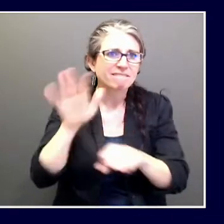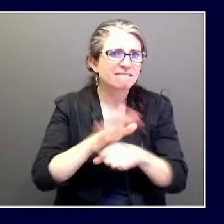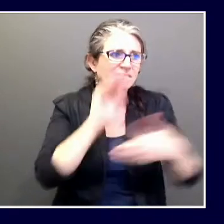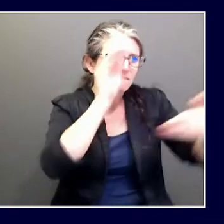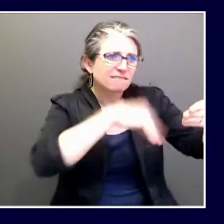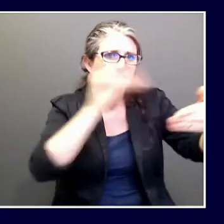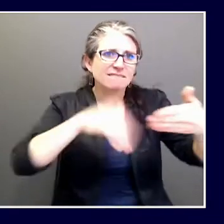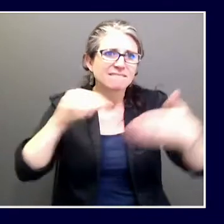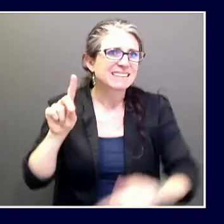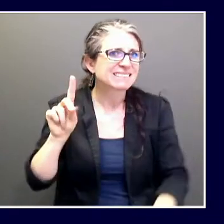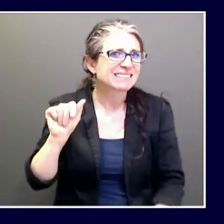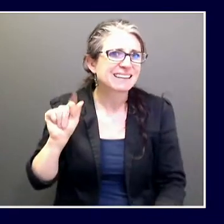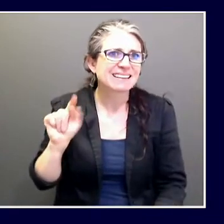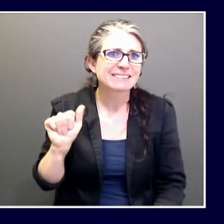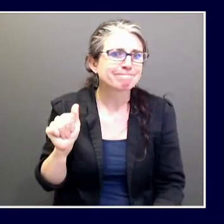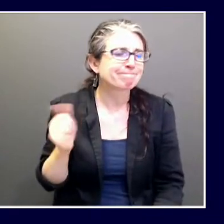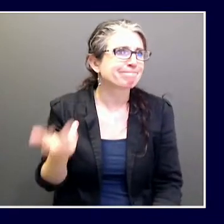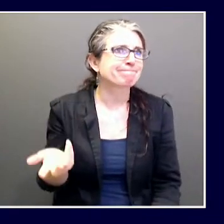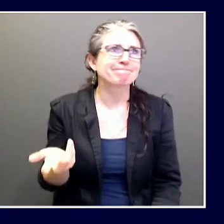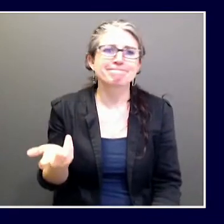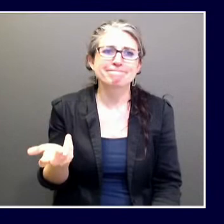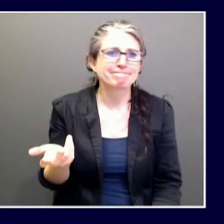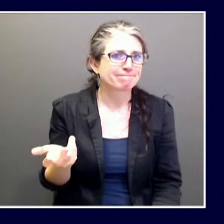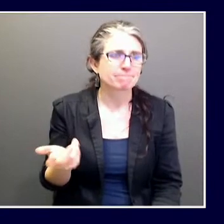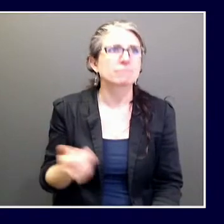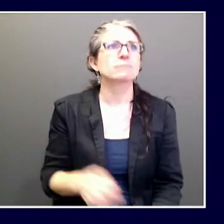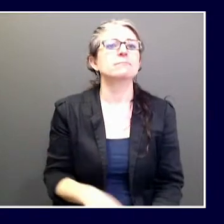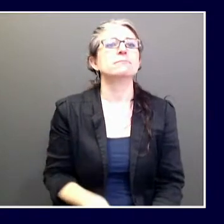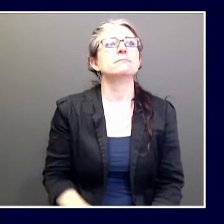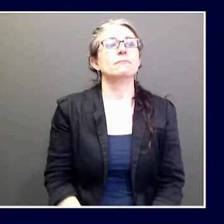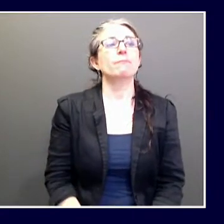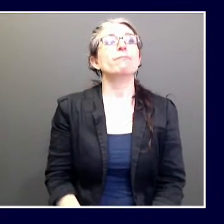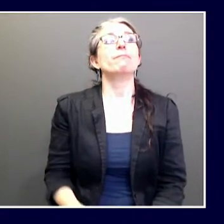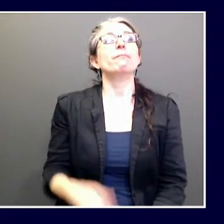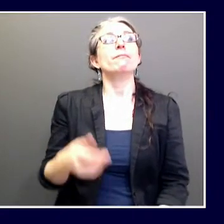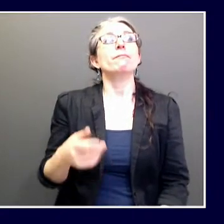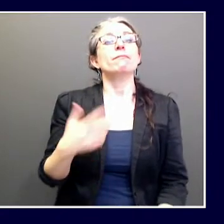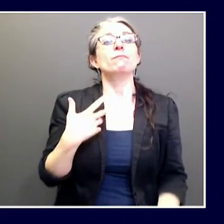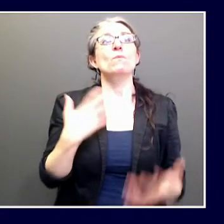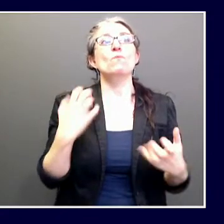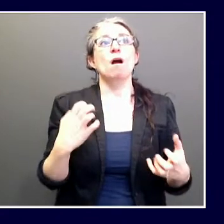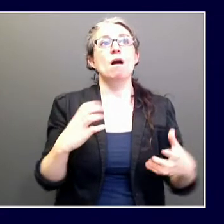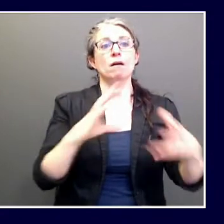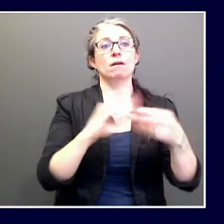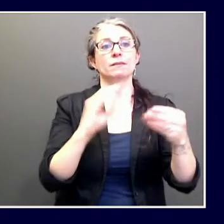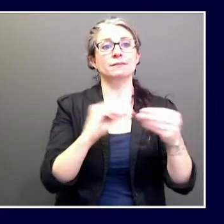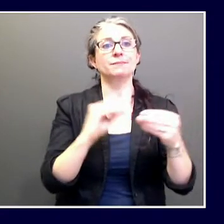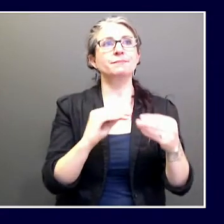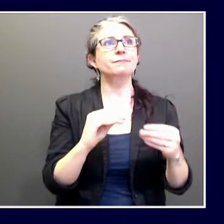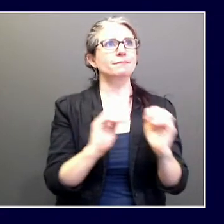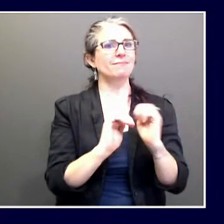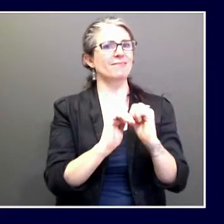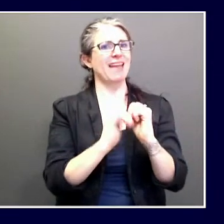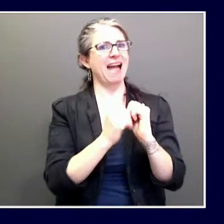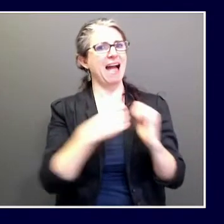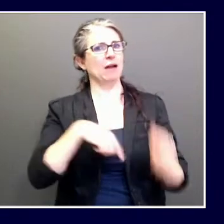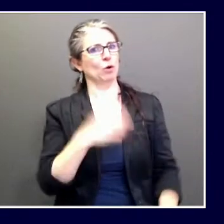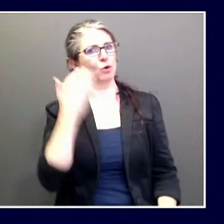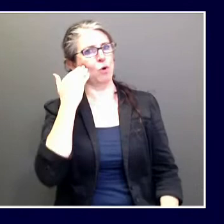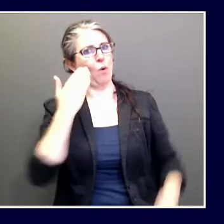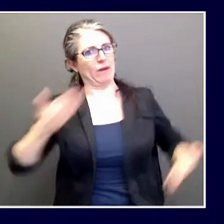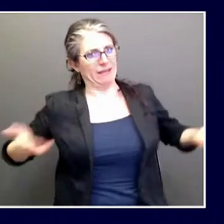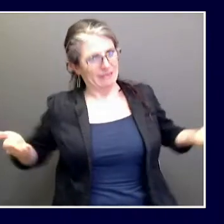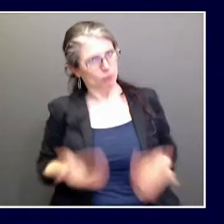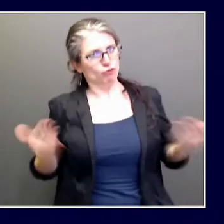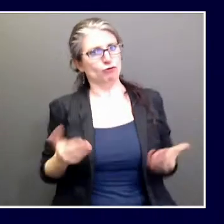that's also on folks' mind, which is how will we know if or when it arrives? How do we look for Omicron? And that's through a process that we've